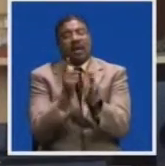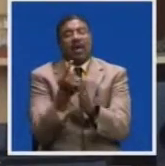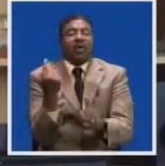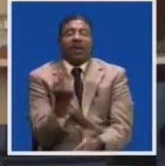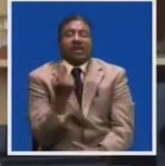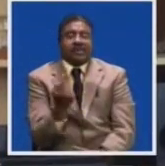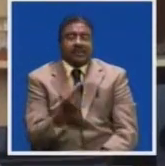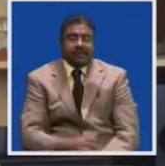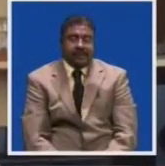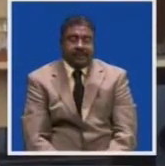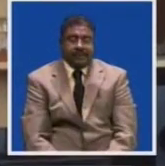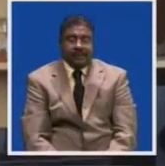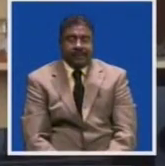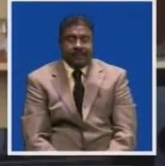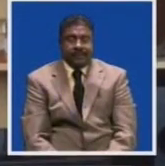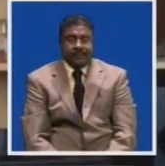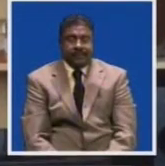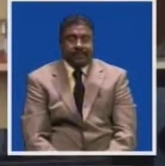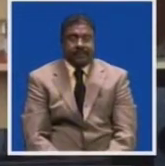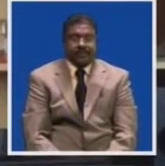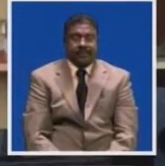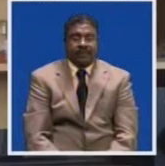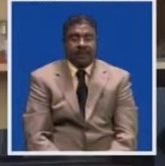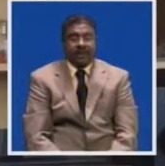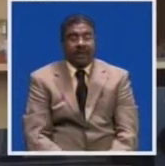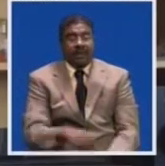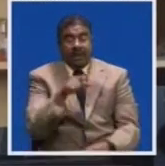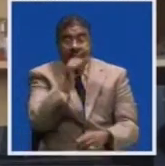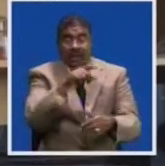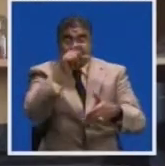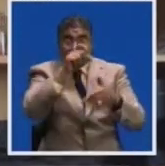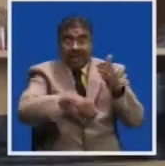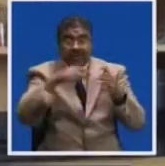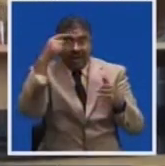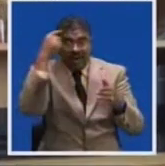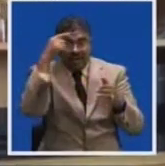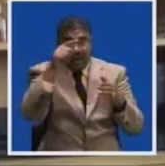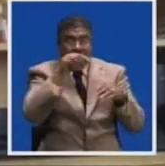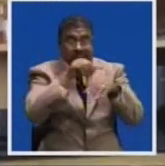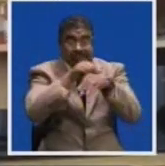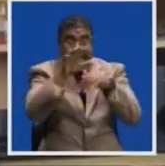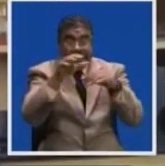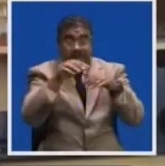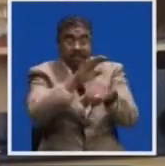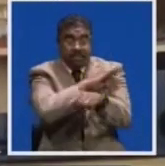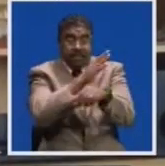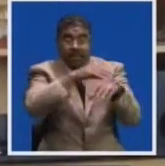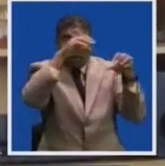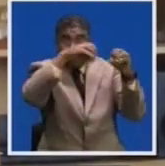If we include the wheeling charges are the charges for transmission of the power, then it will go